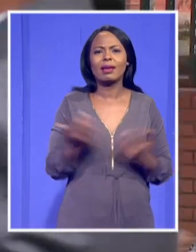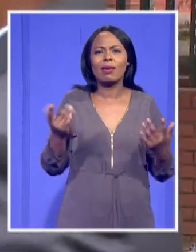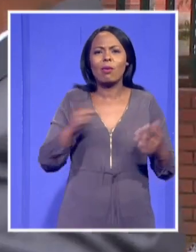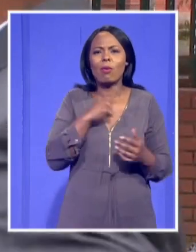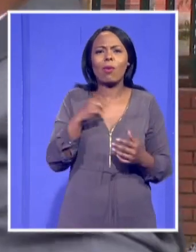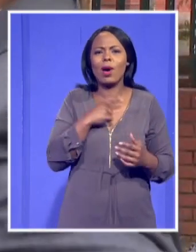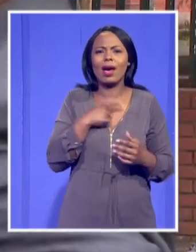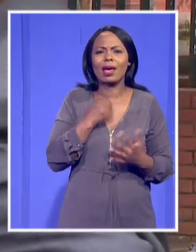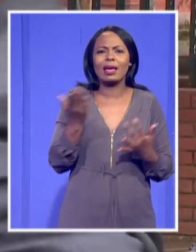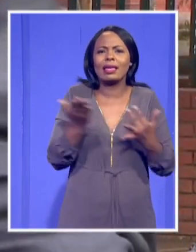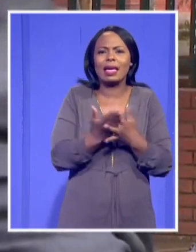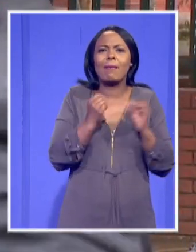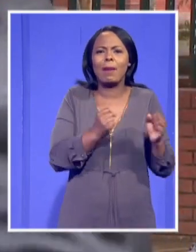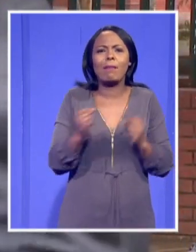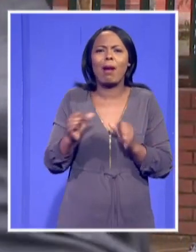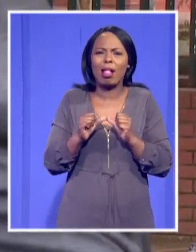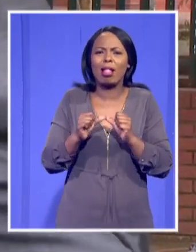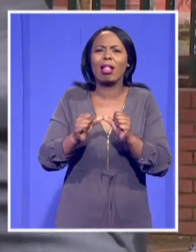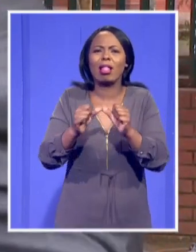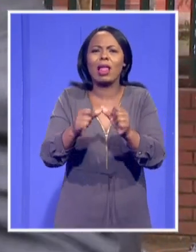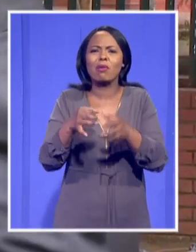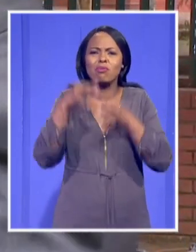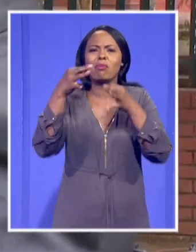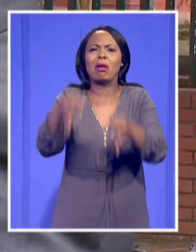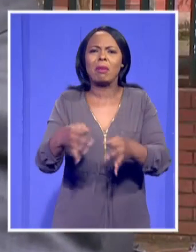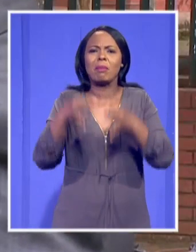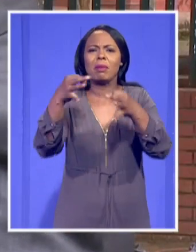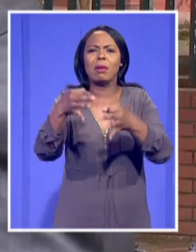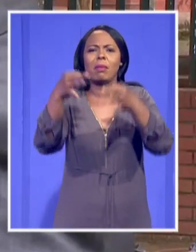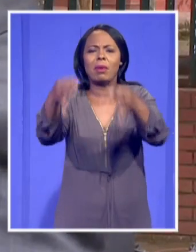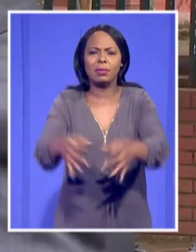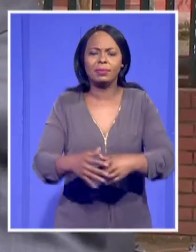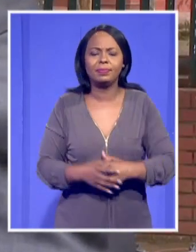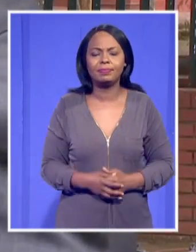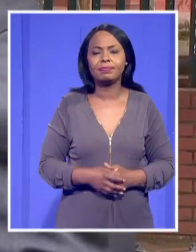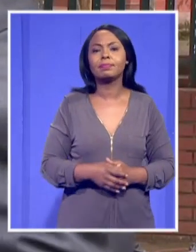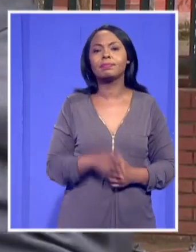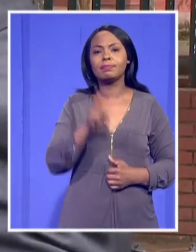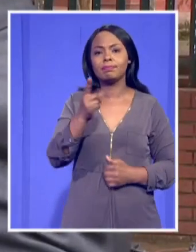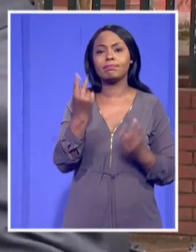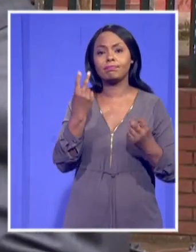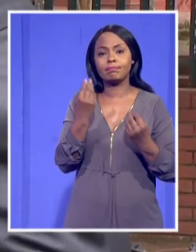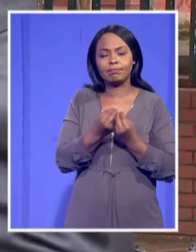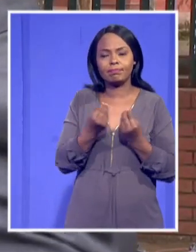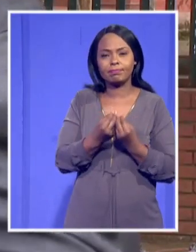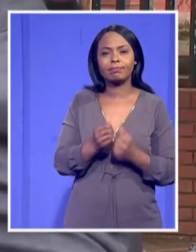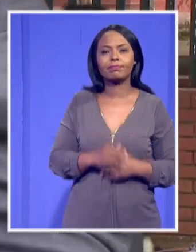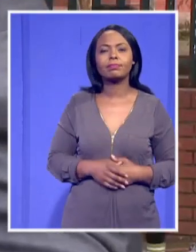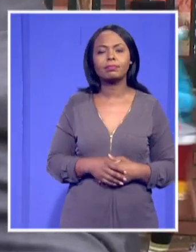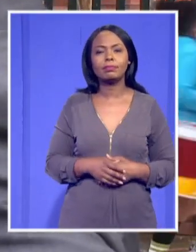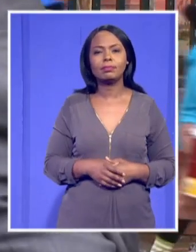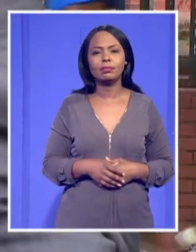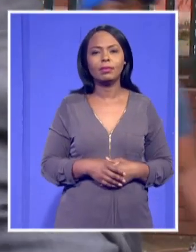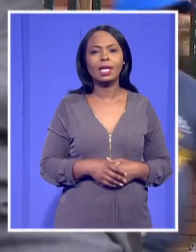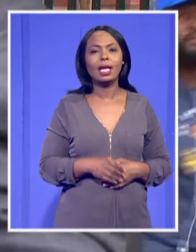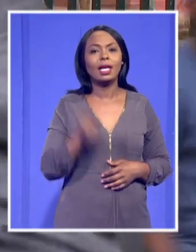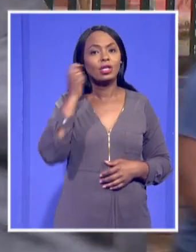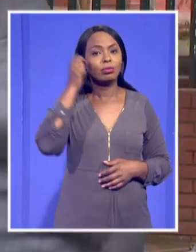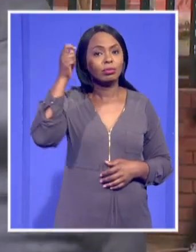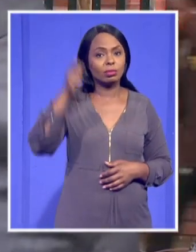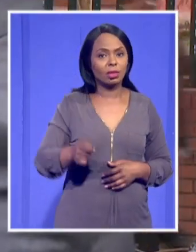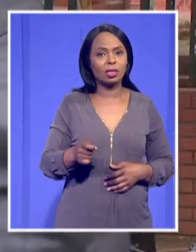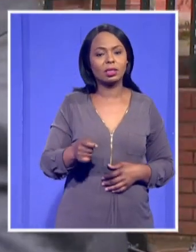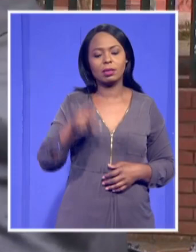way? Two things. One, in terms of the Stalingrad, so-called Stalingrad tactics, Judge Koen himself is on